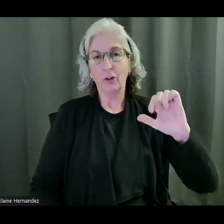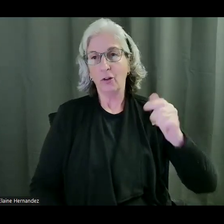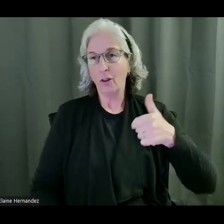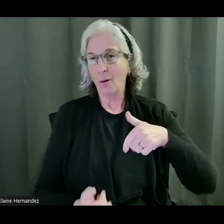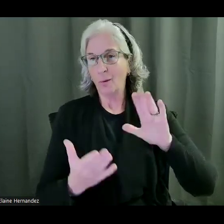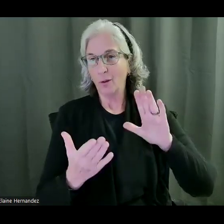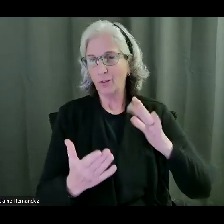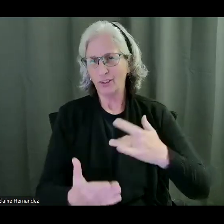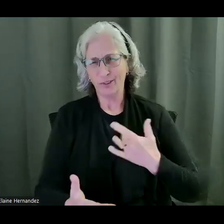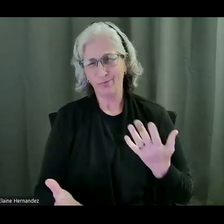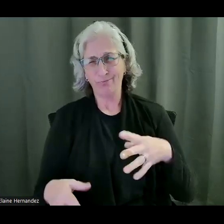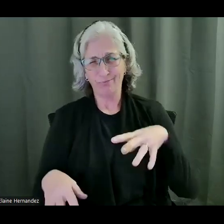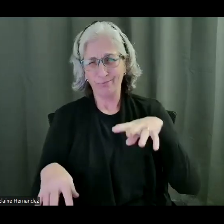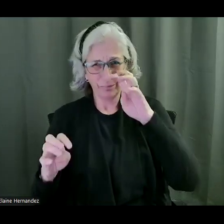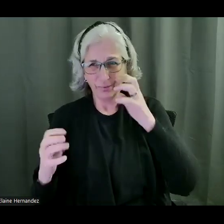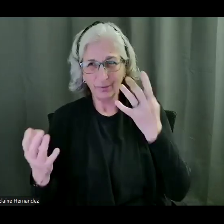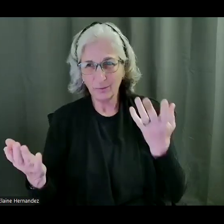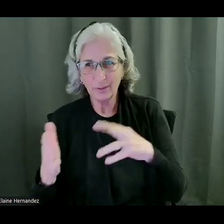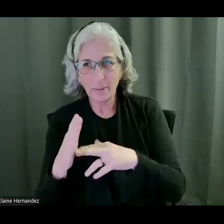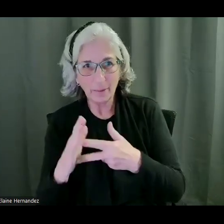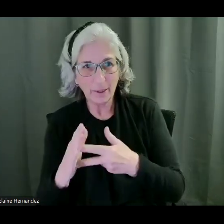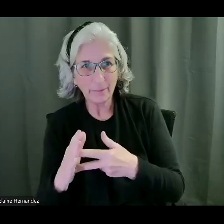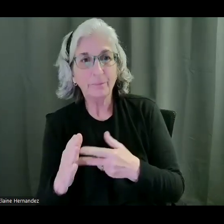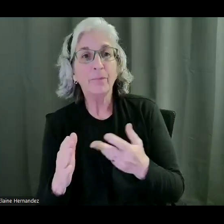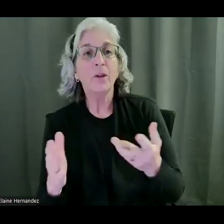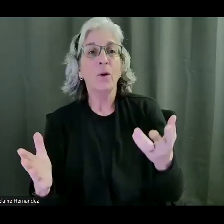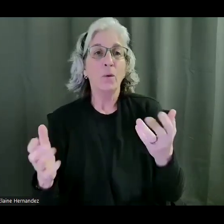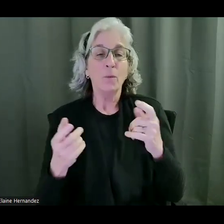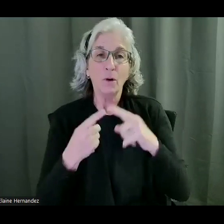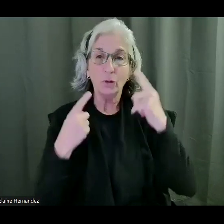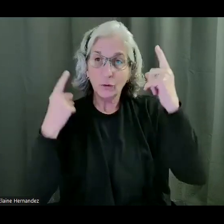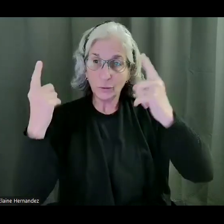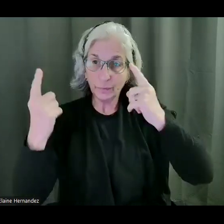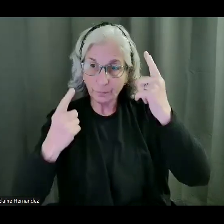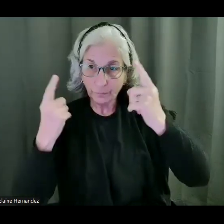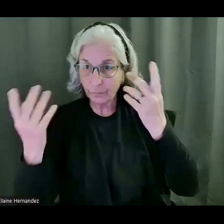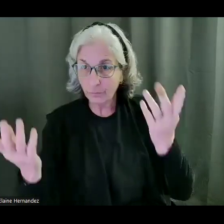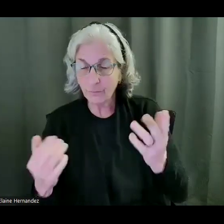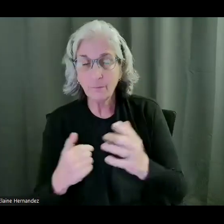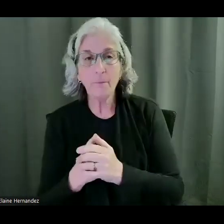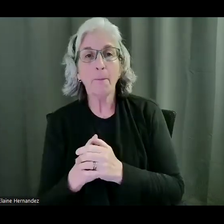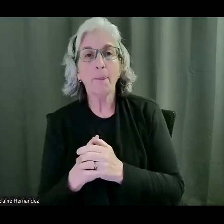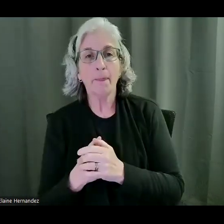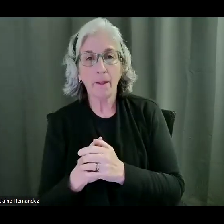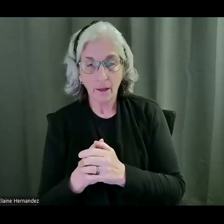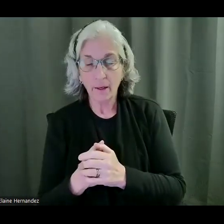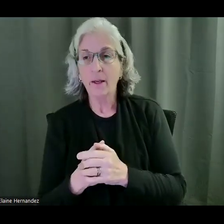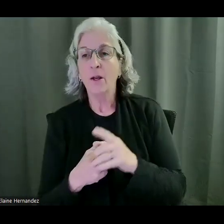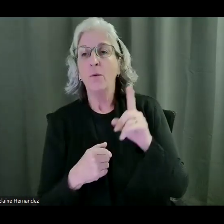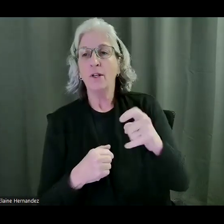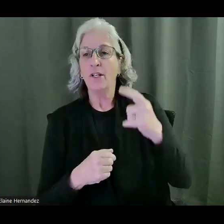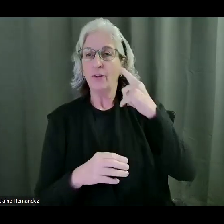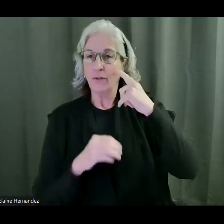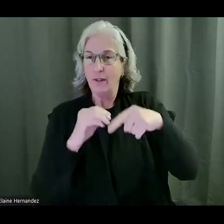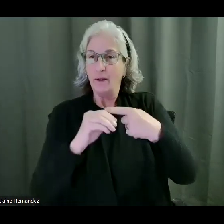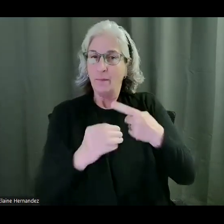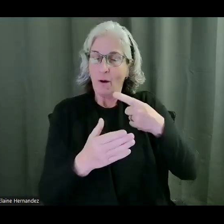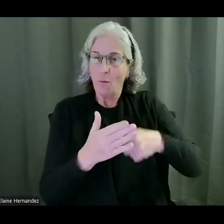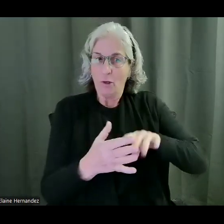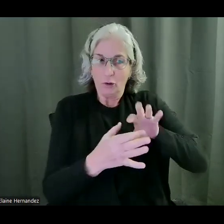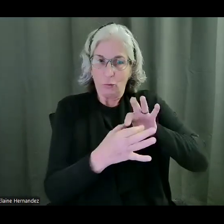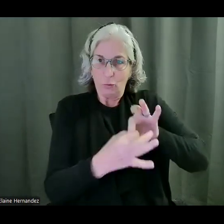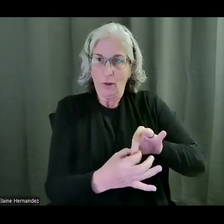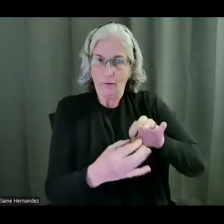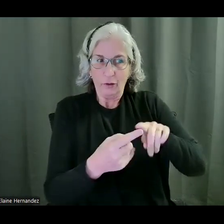things to consider. We want to make sure that we're looking at this in terms of whatever is relevant to that